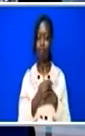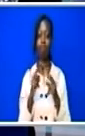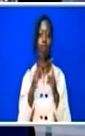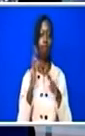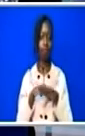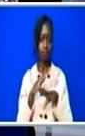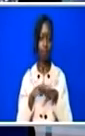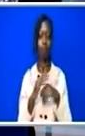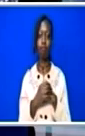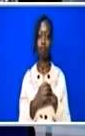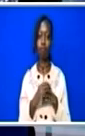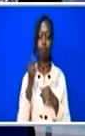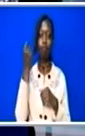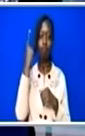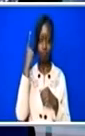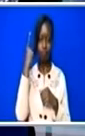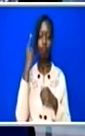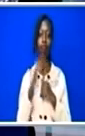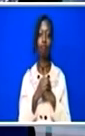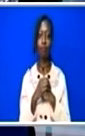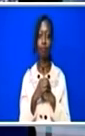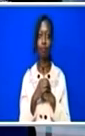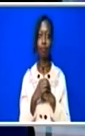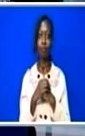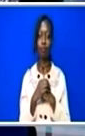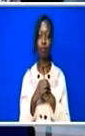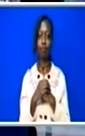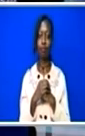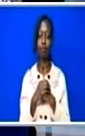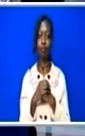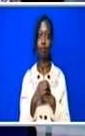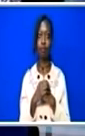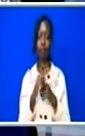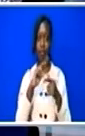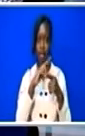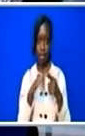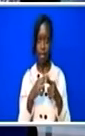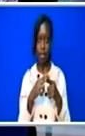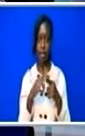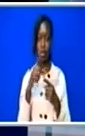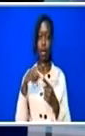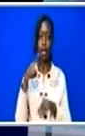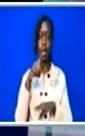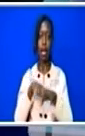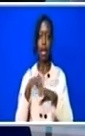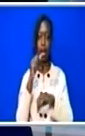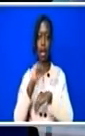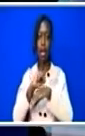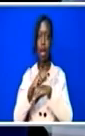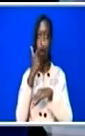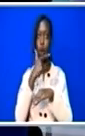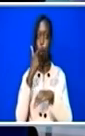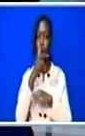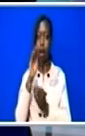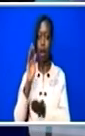good. You are getting it right. Okay. Yes. And then when fat is deposited around the major